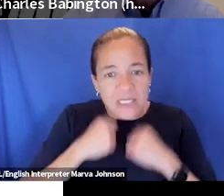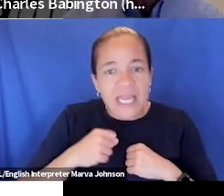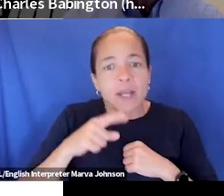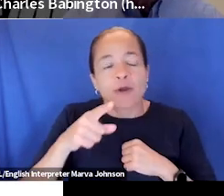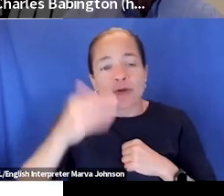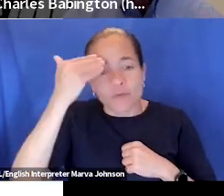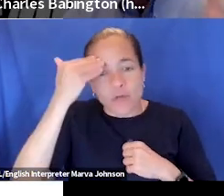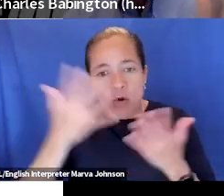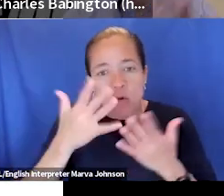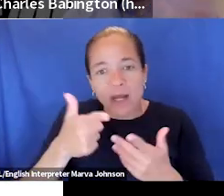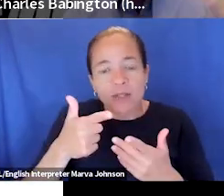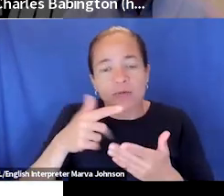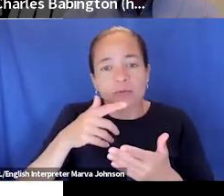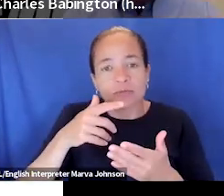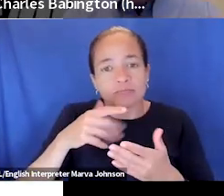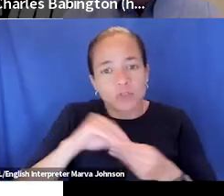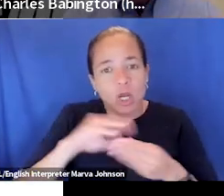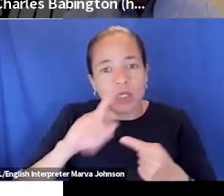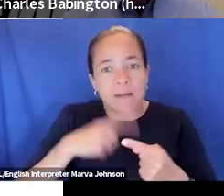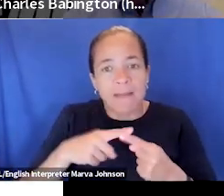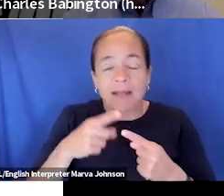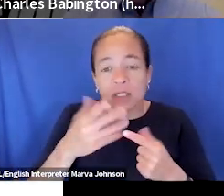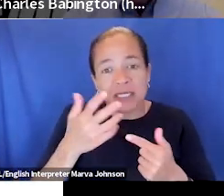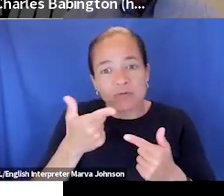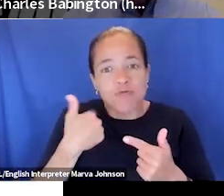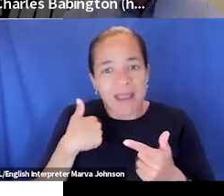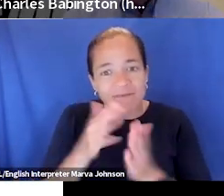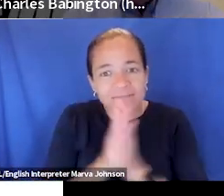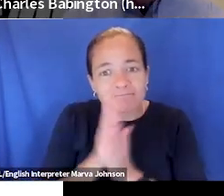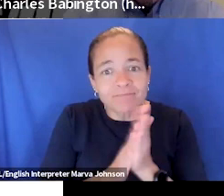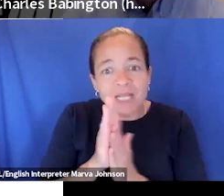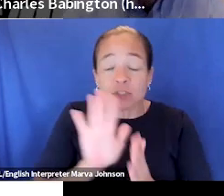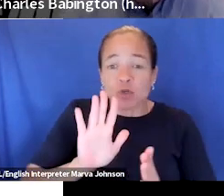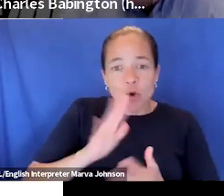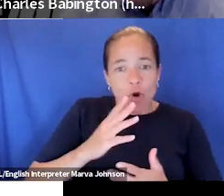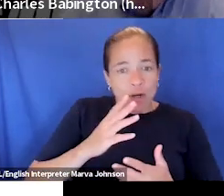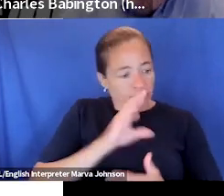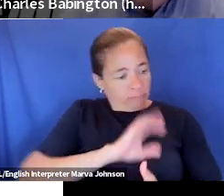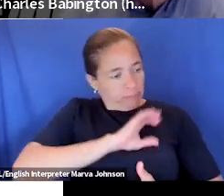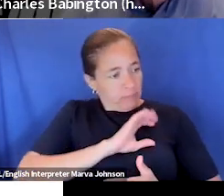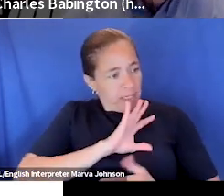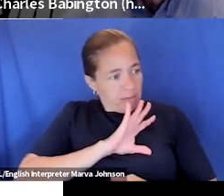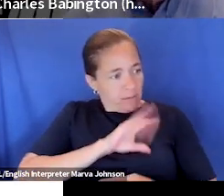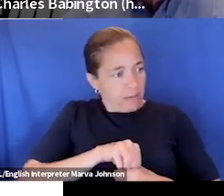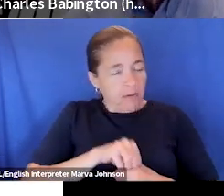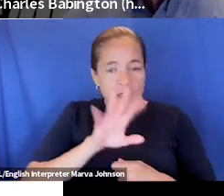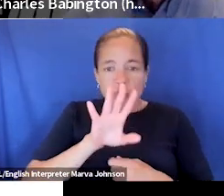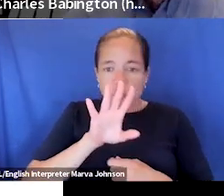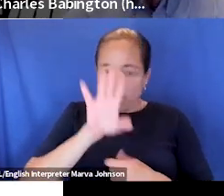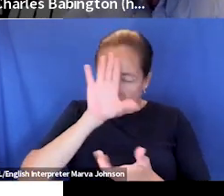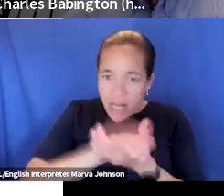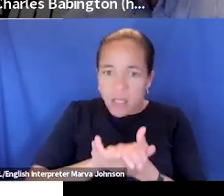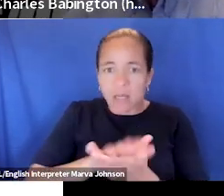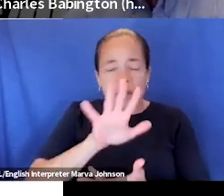enthusiasm. So you want to put your spirit into it, your convictions. I even say put your joy into it, your